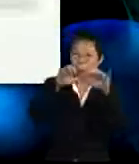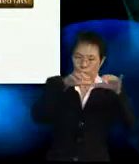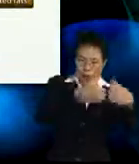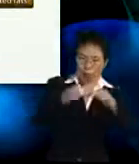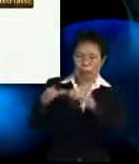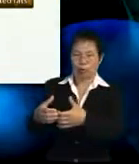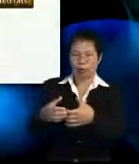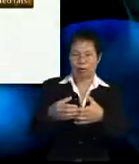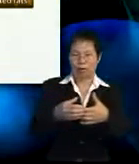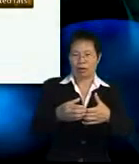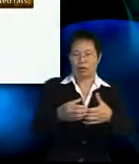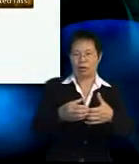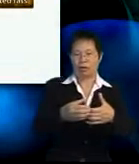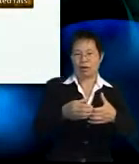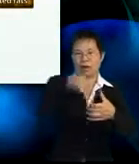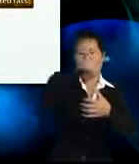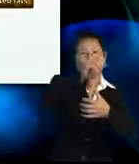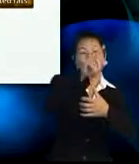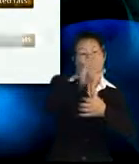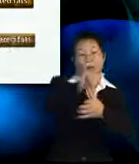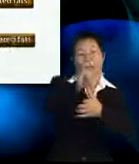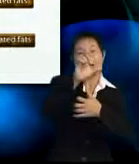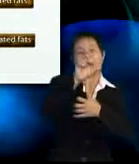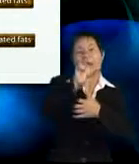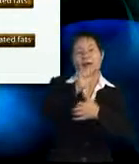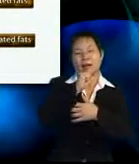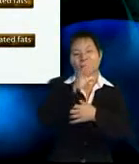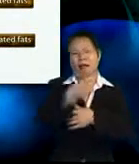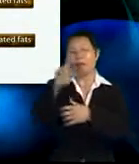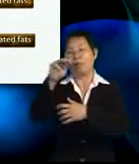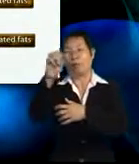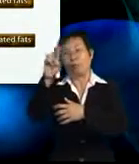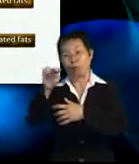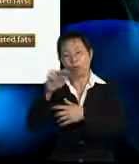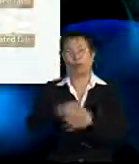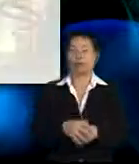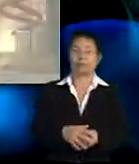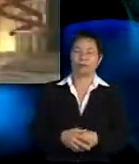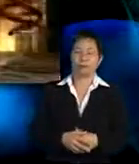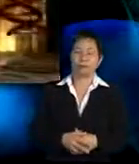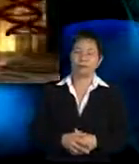are polyunsaturated fats and monounsaturated fats.